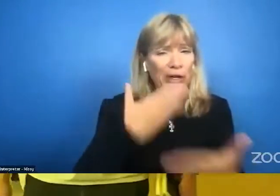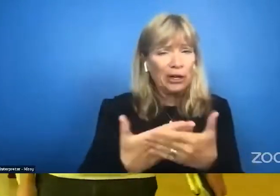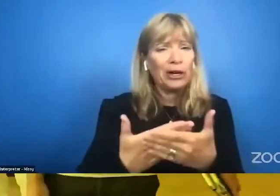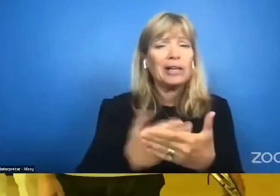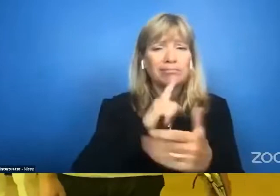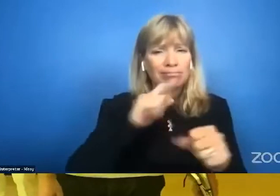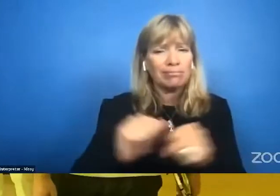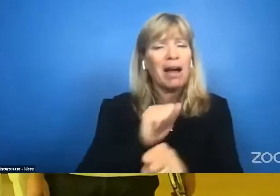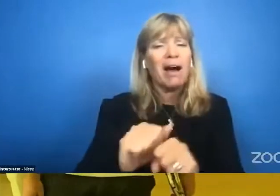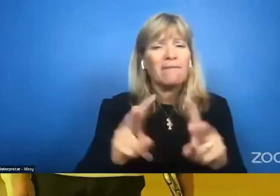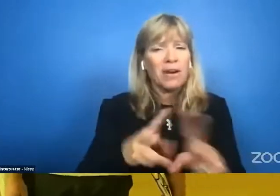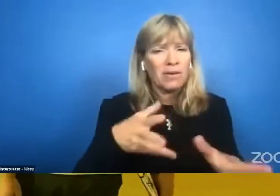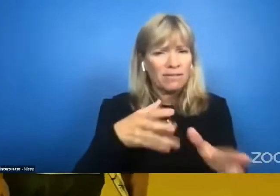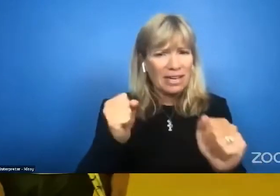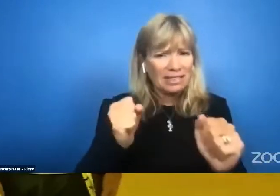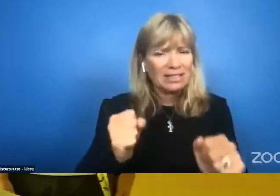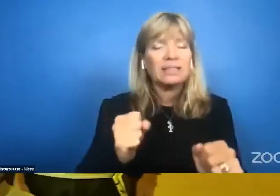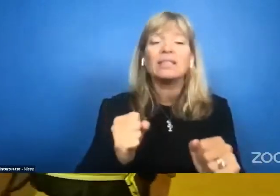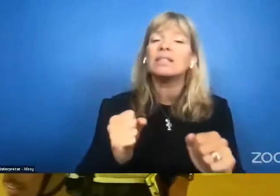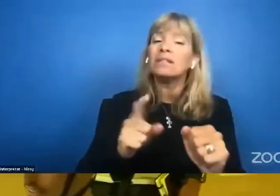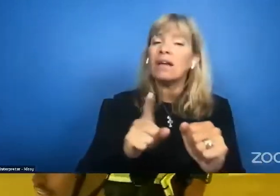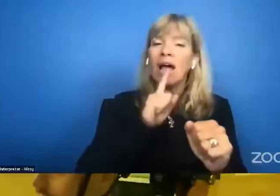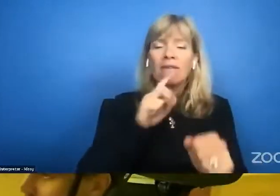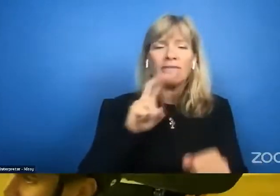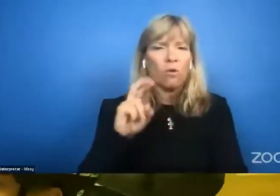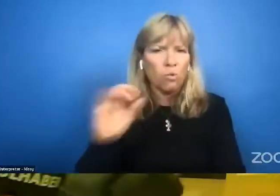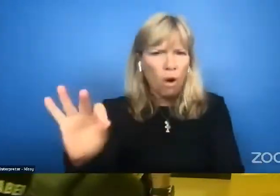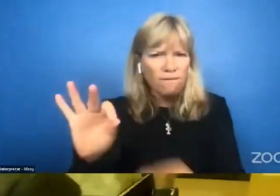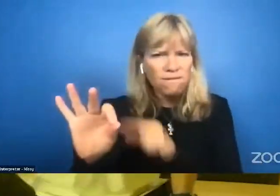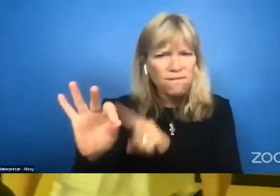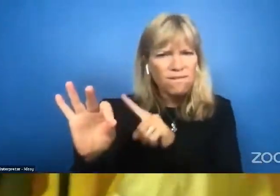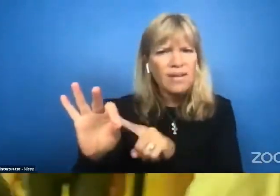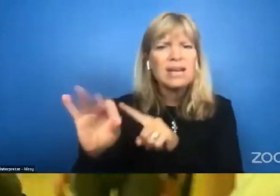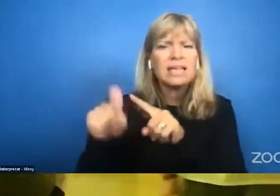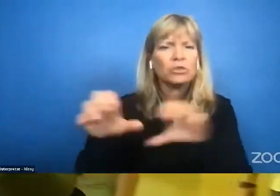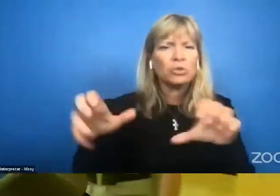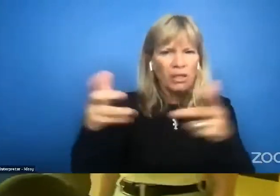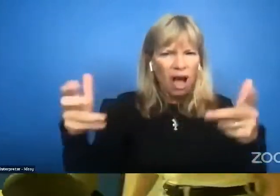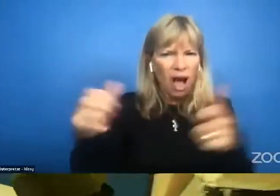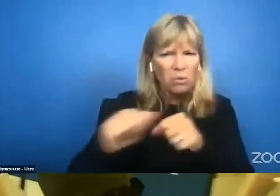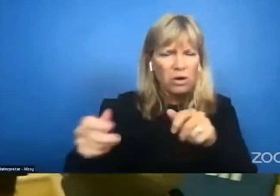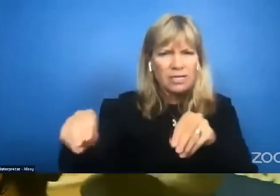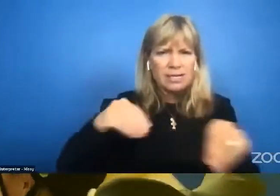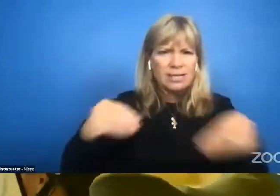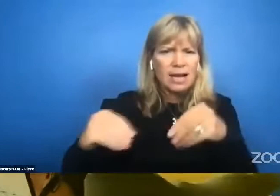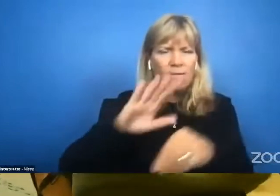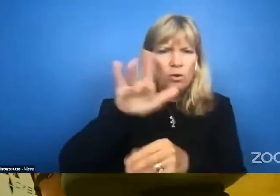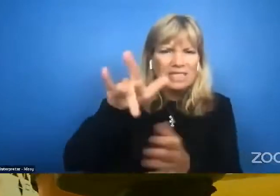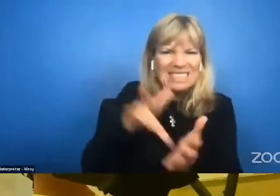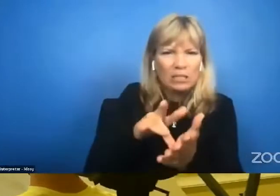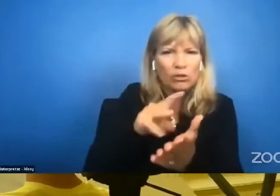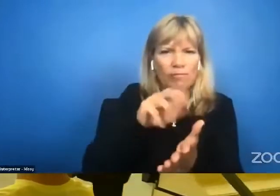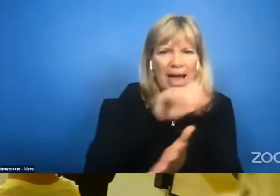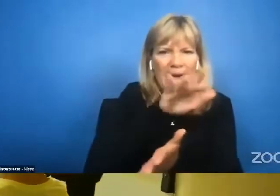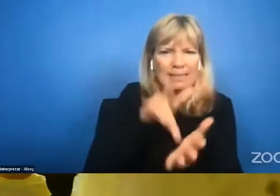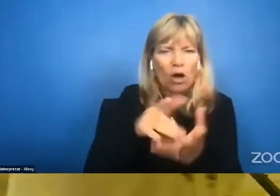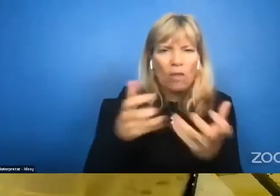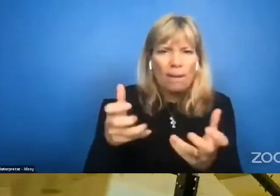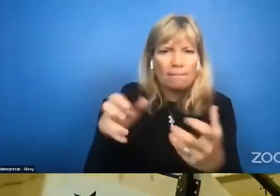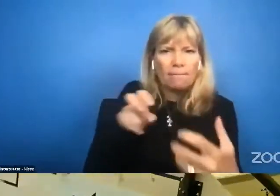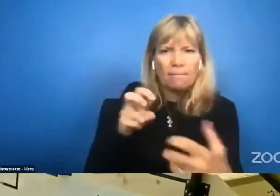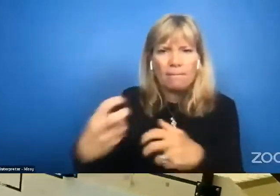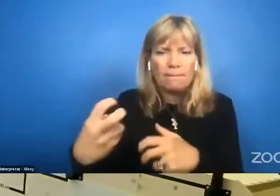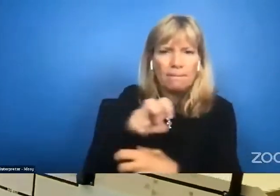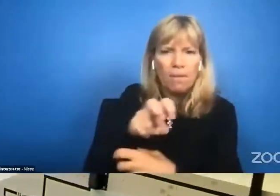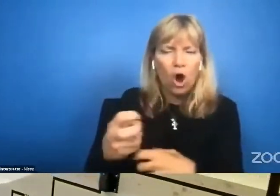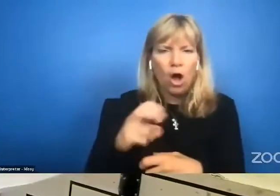fast. And for Rolf, he's got to do a lot of work moving his center of mass on that race chair. Yes. But he did